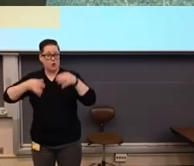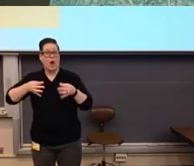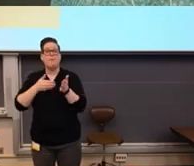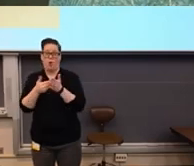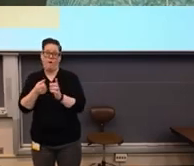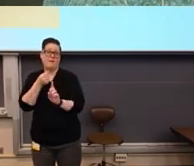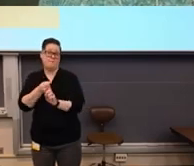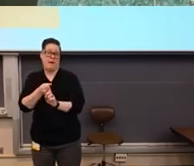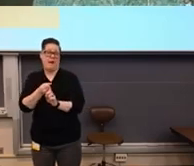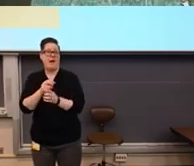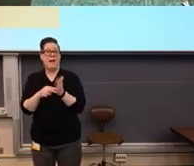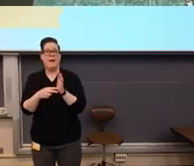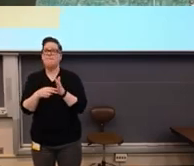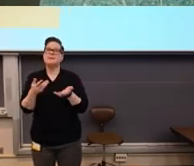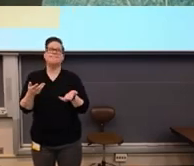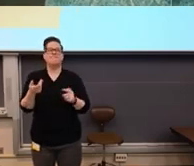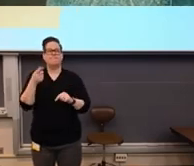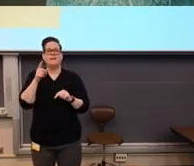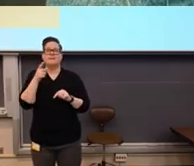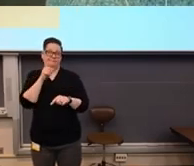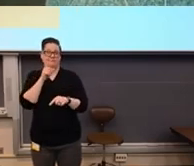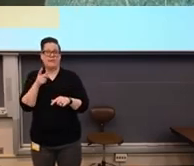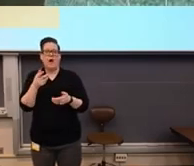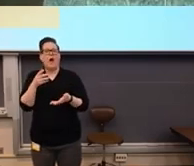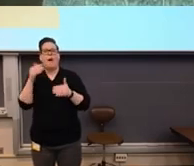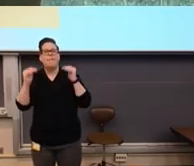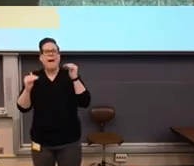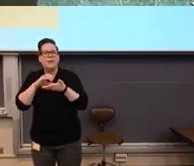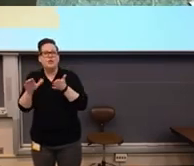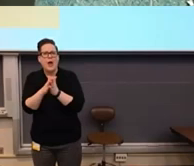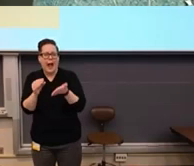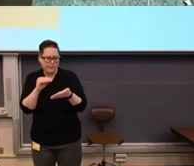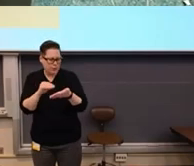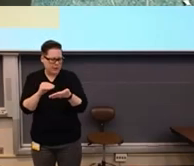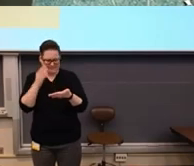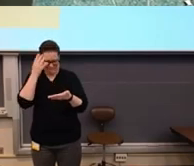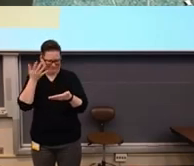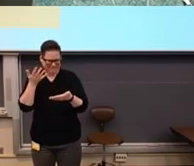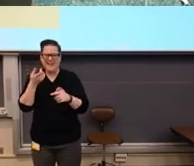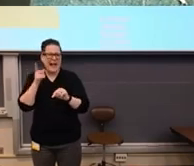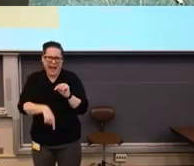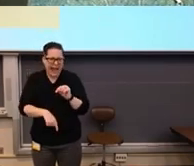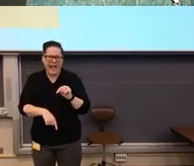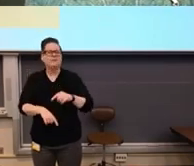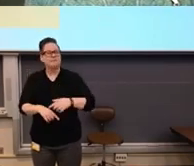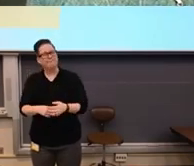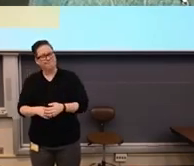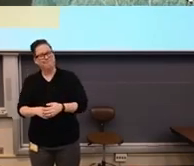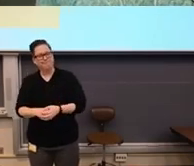and people lose the ability to do things like take care of the checkbook, and do other kinds of things like